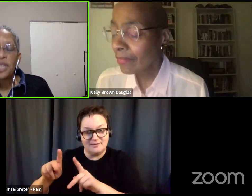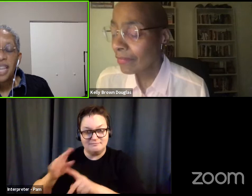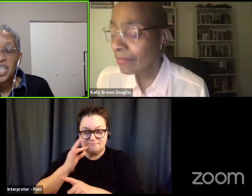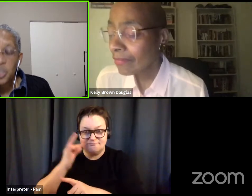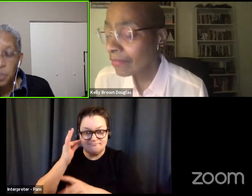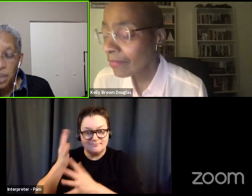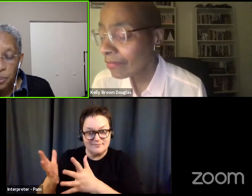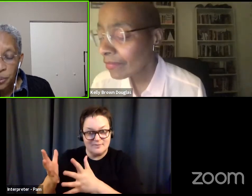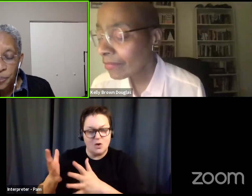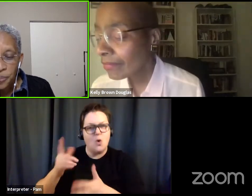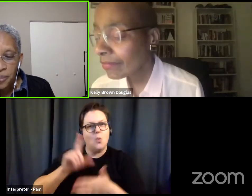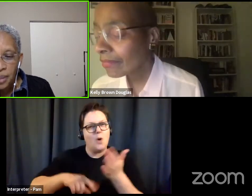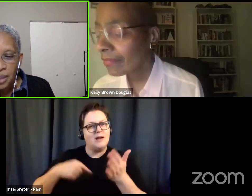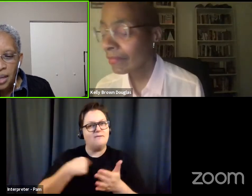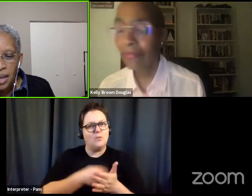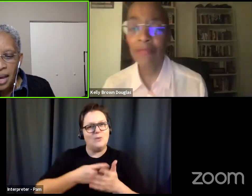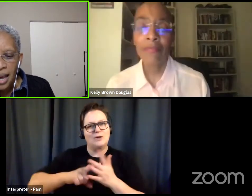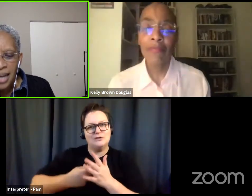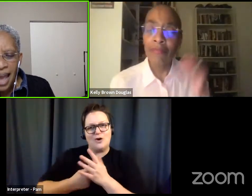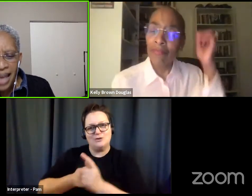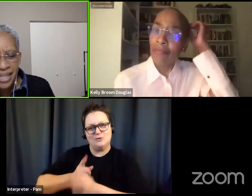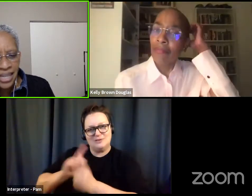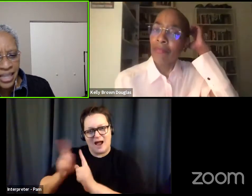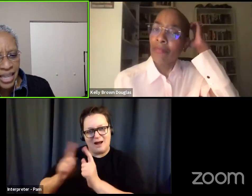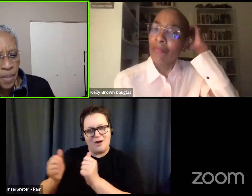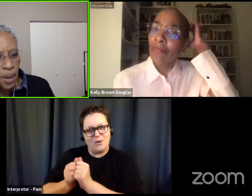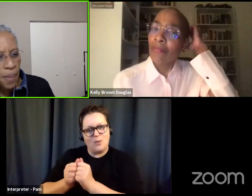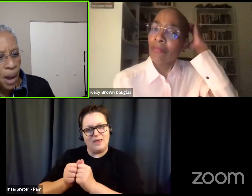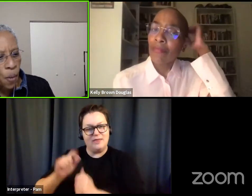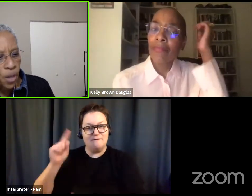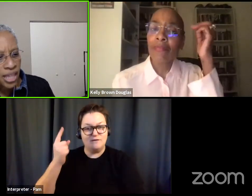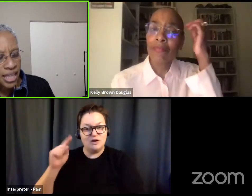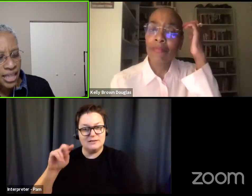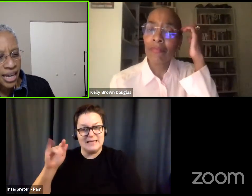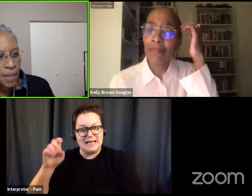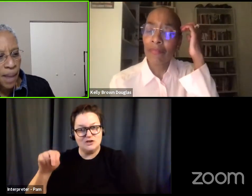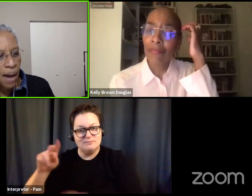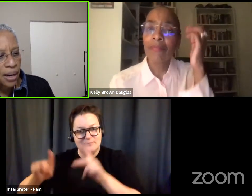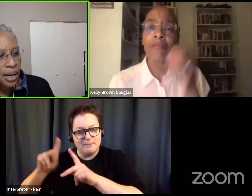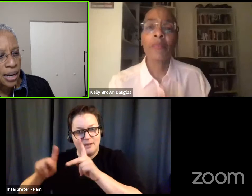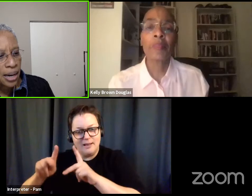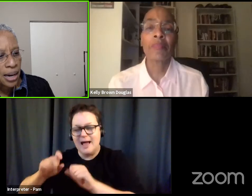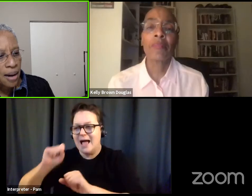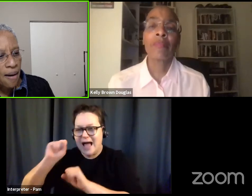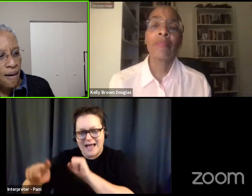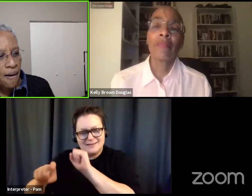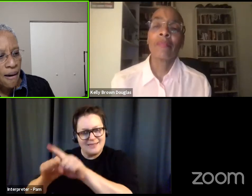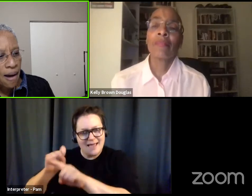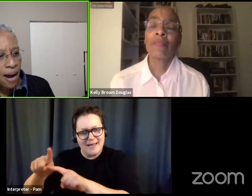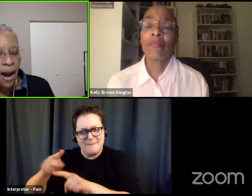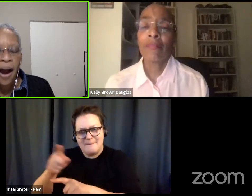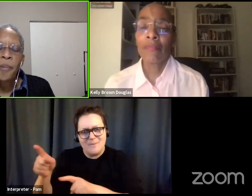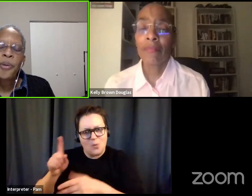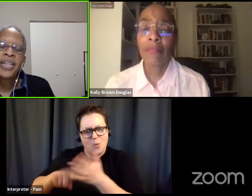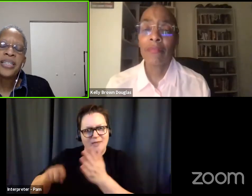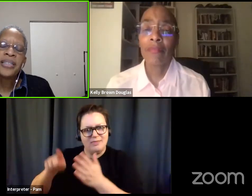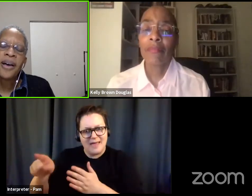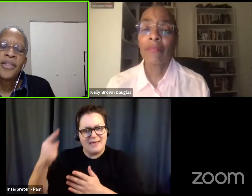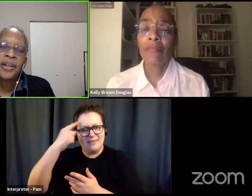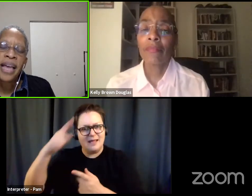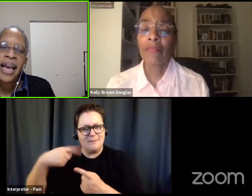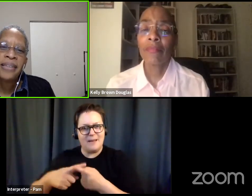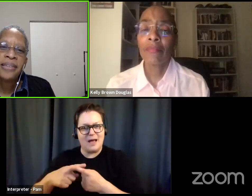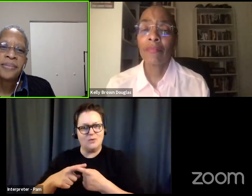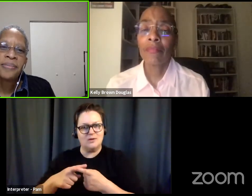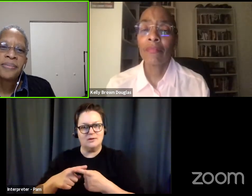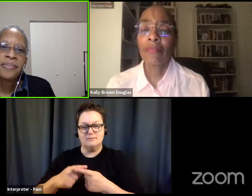with First Nations people and asking them about what they think about our presence on